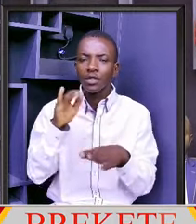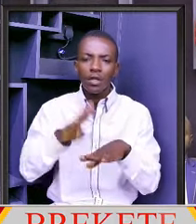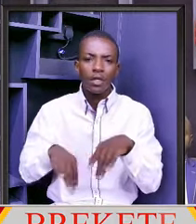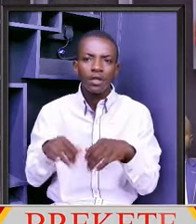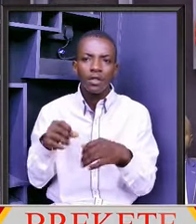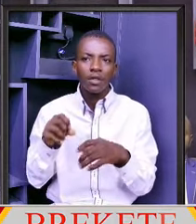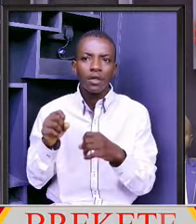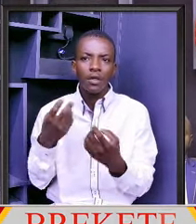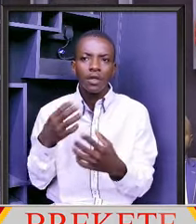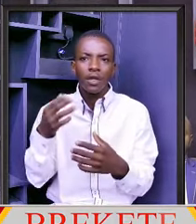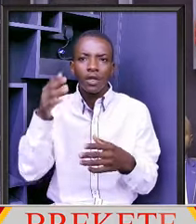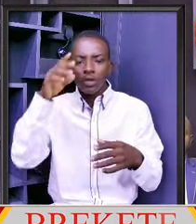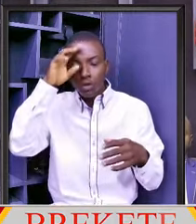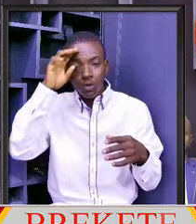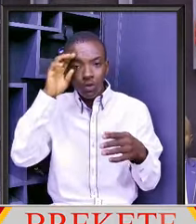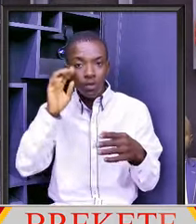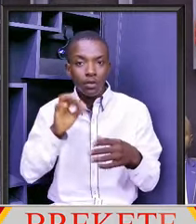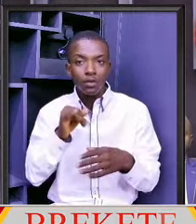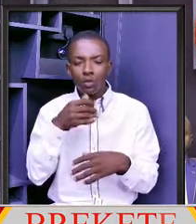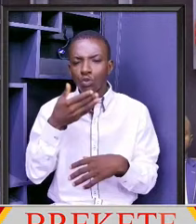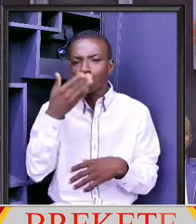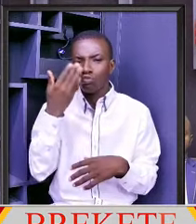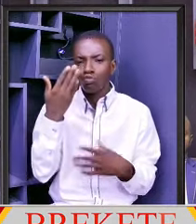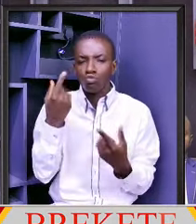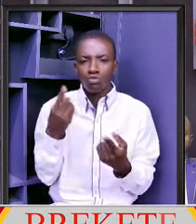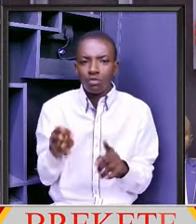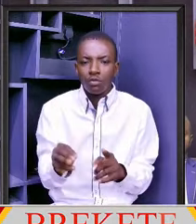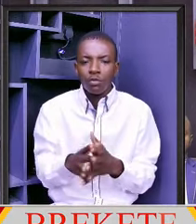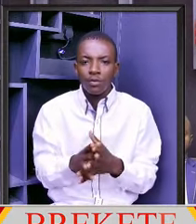be so, that your sweat suppose irritate them.